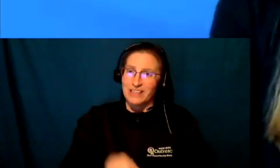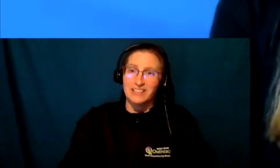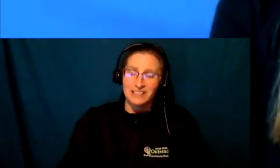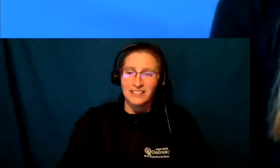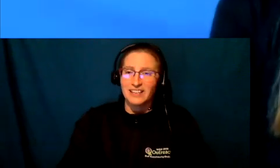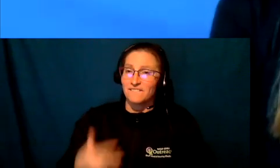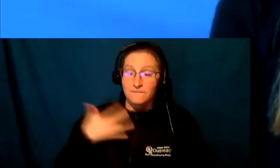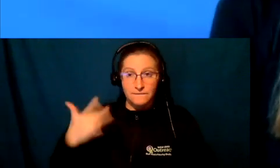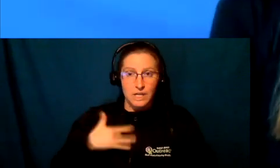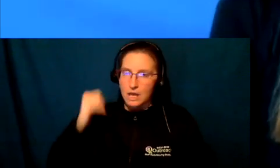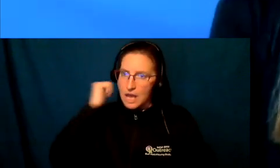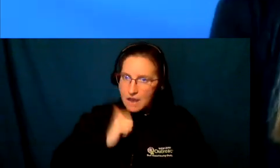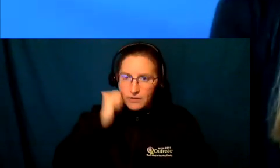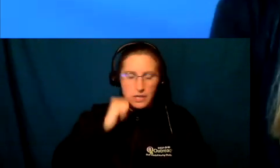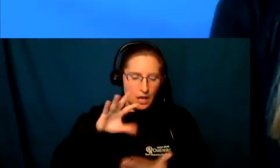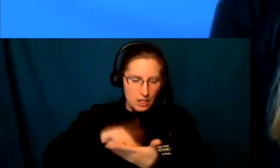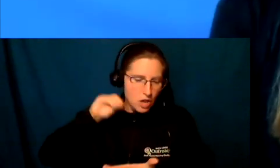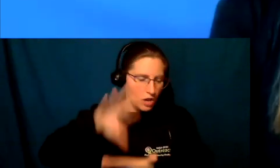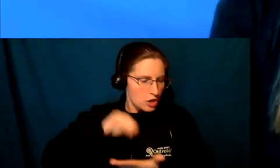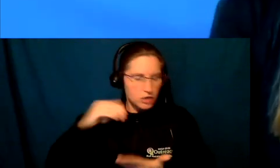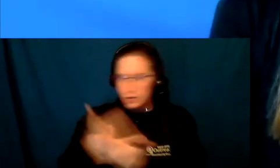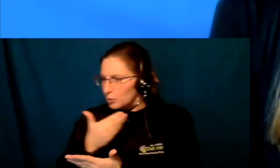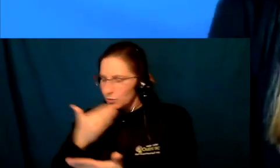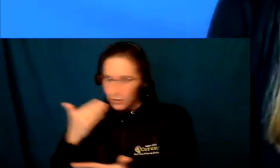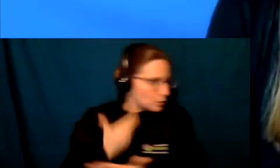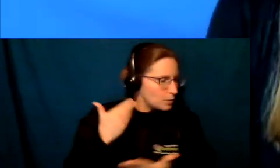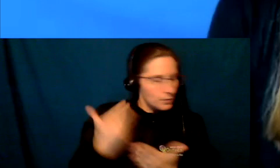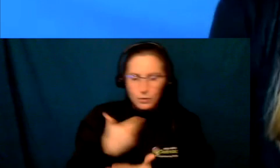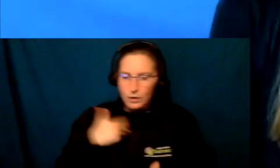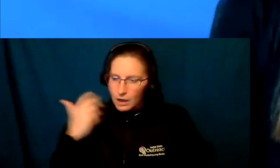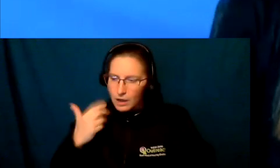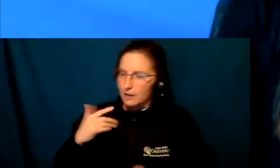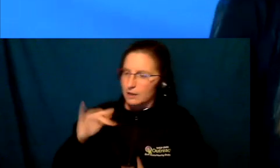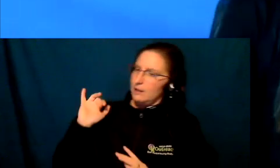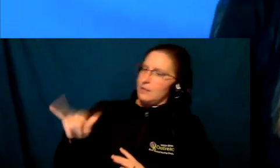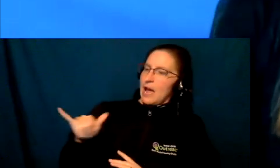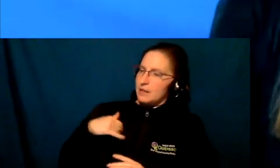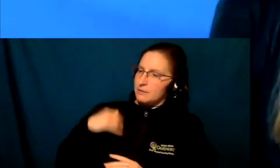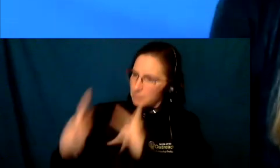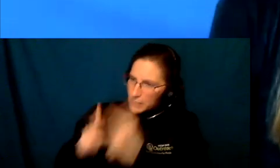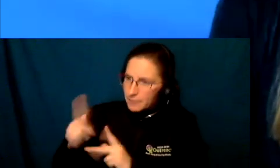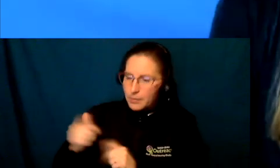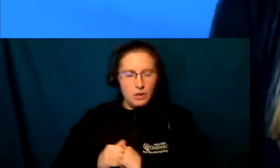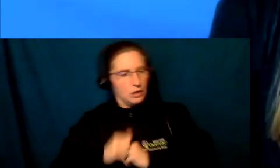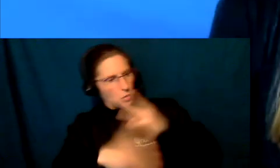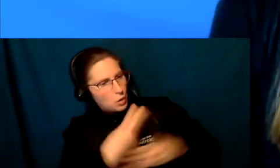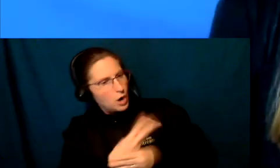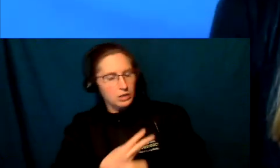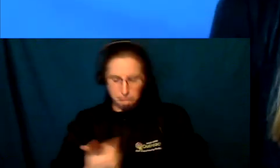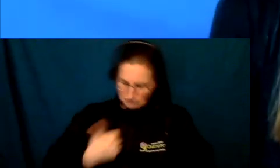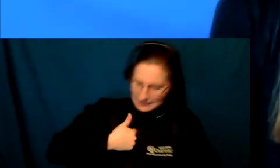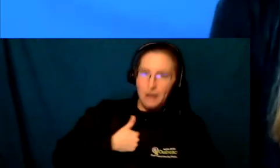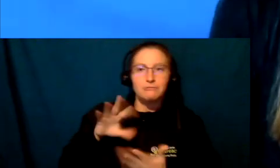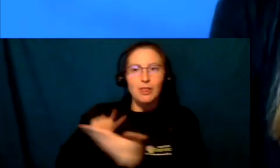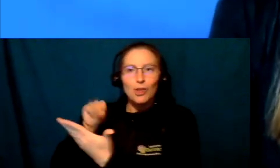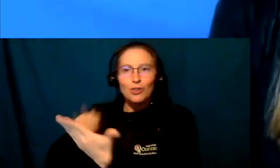every day I'm just learning something new, like something new about the world and about other people and about myself. I